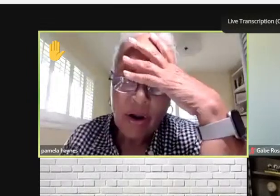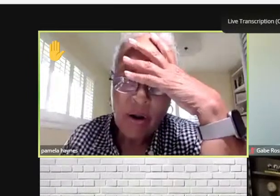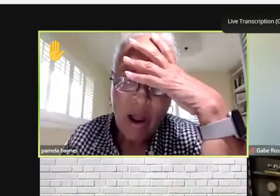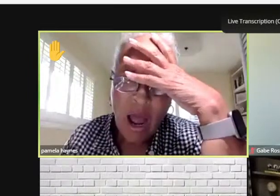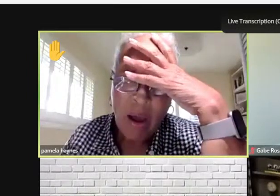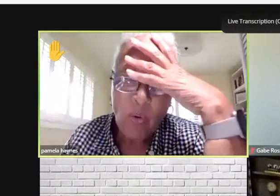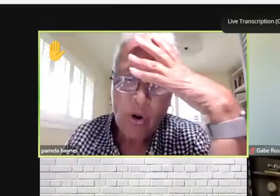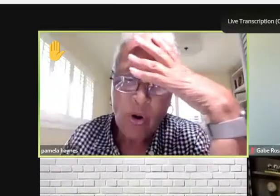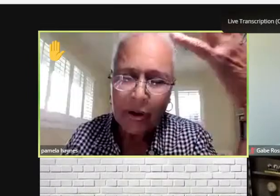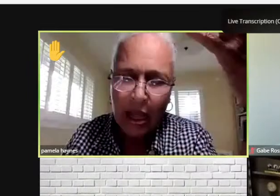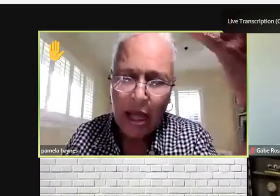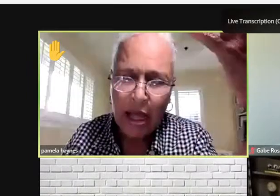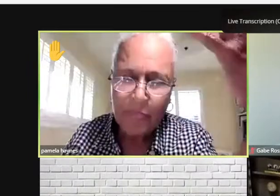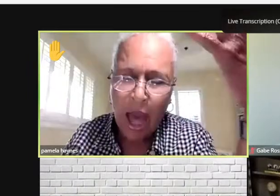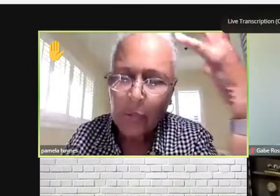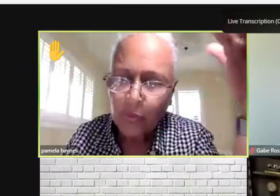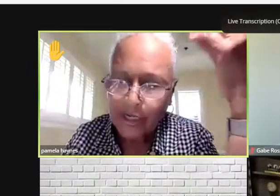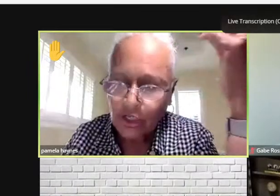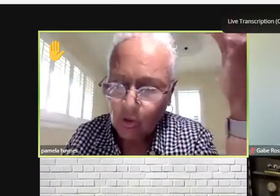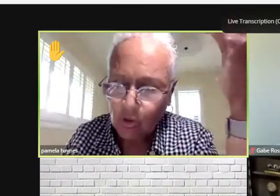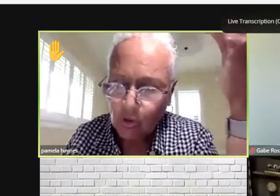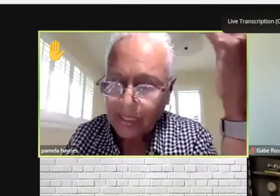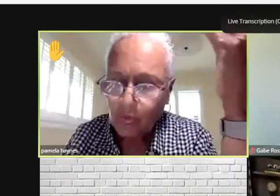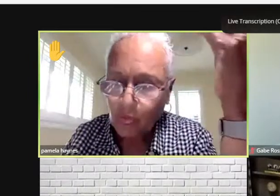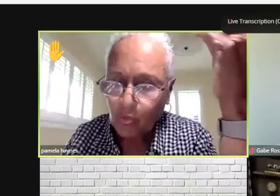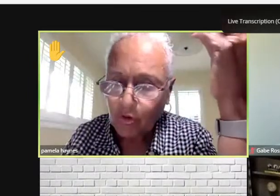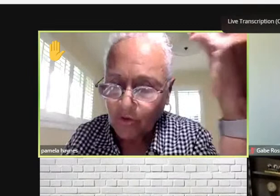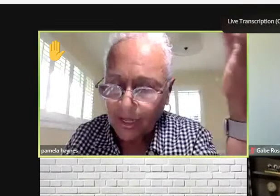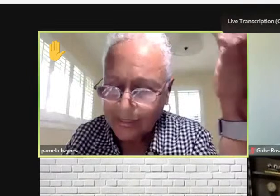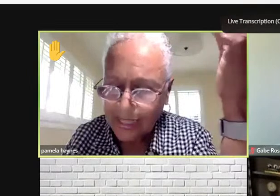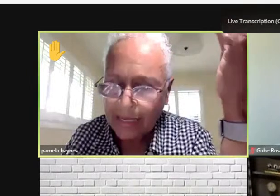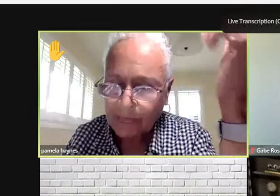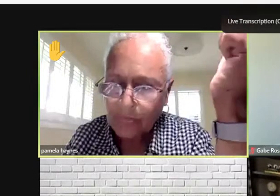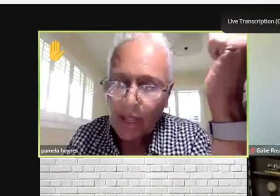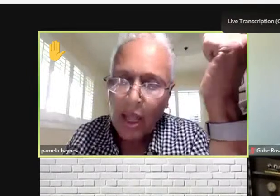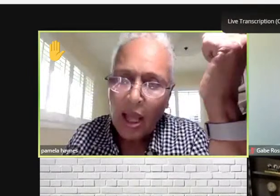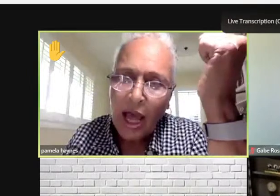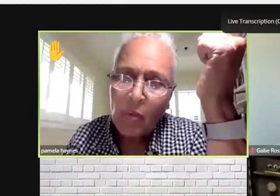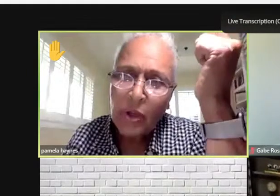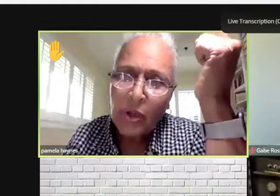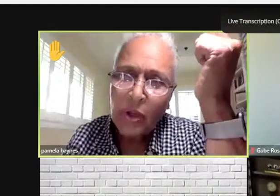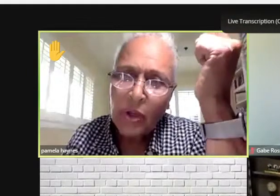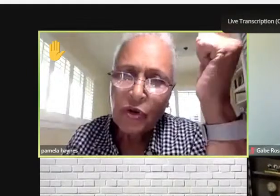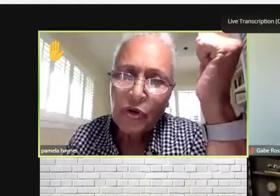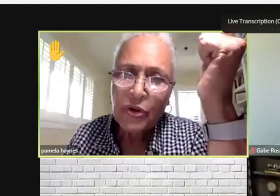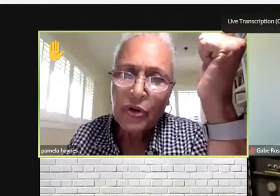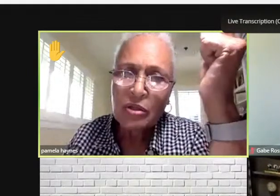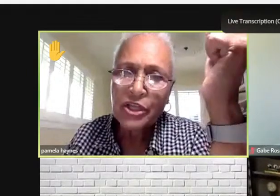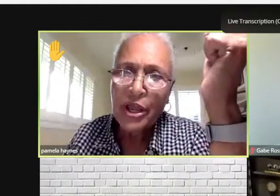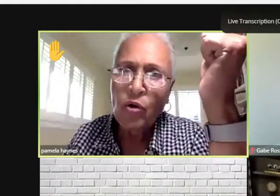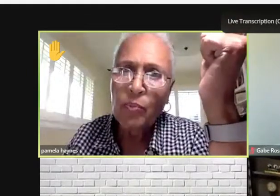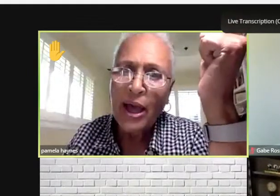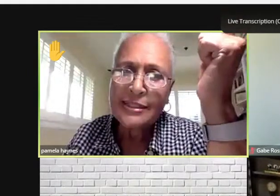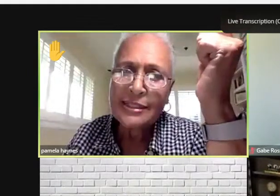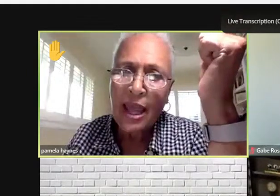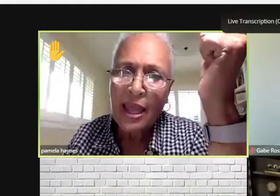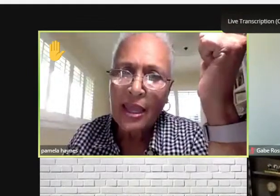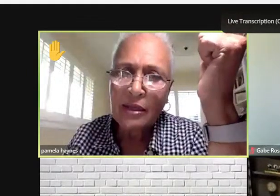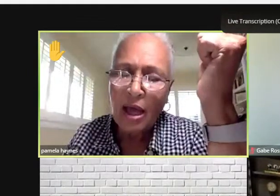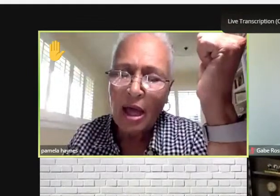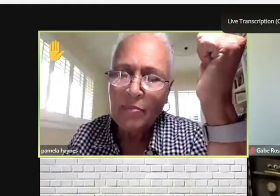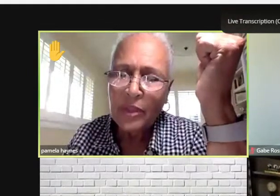that our operational piece reflects that. I would go further also